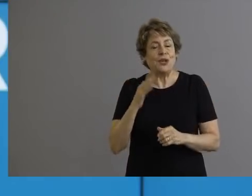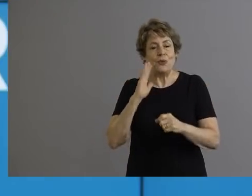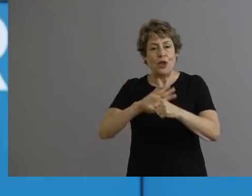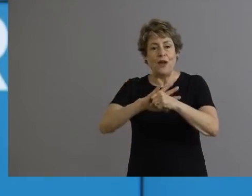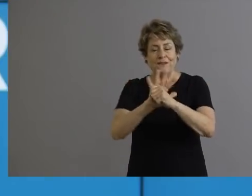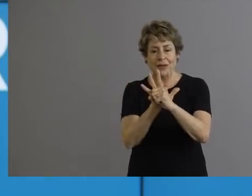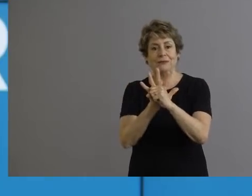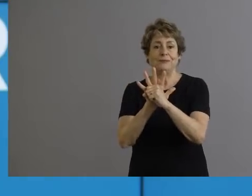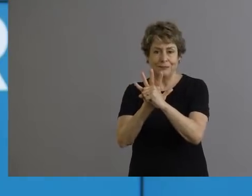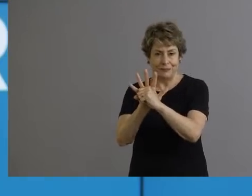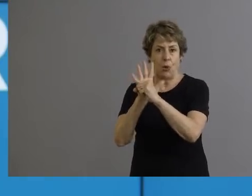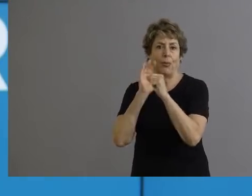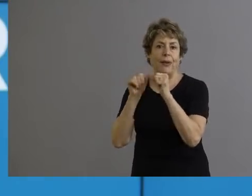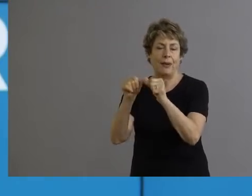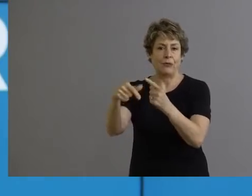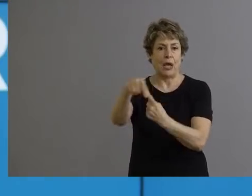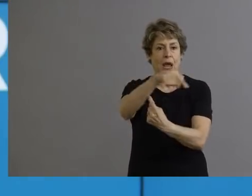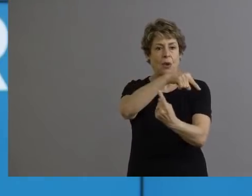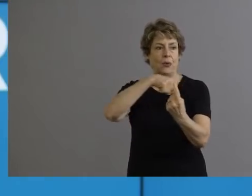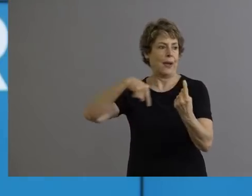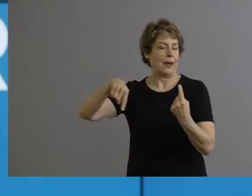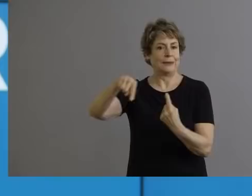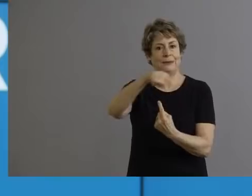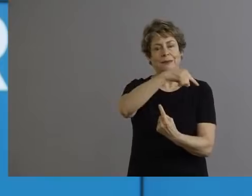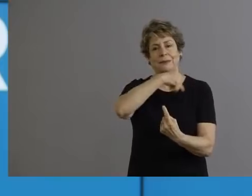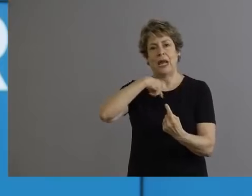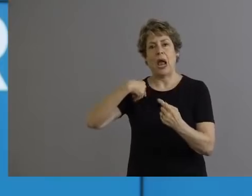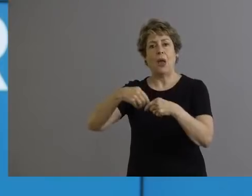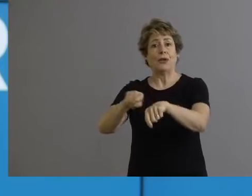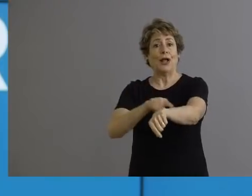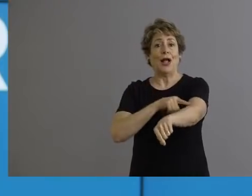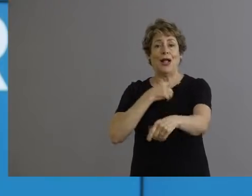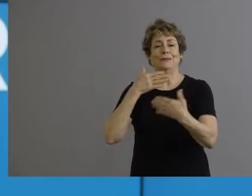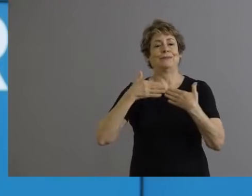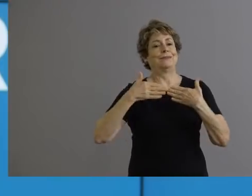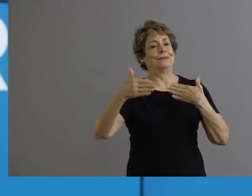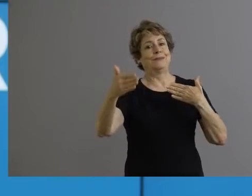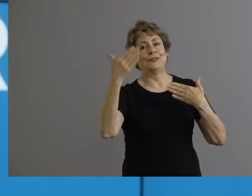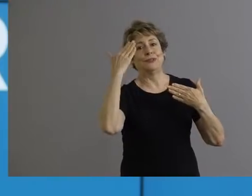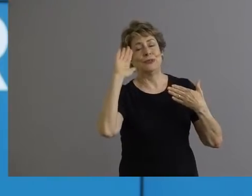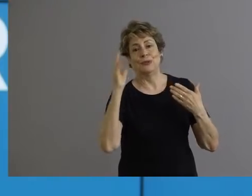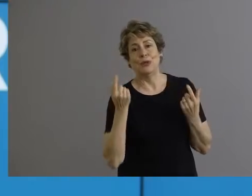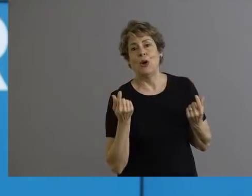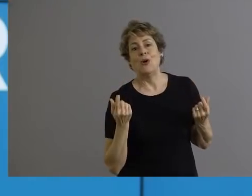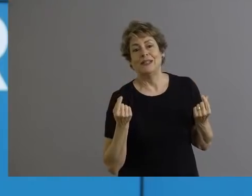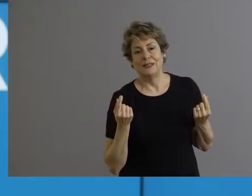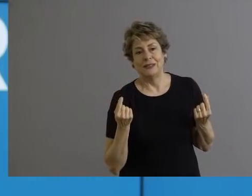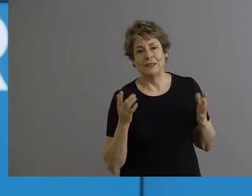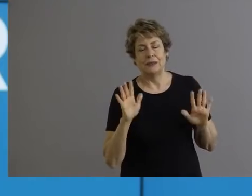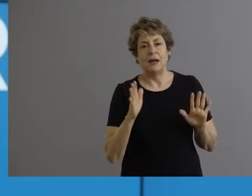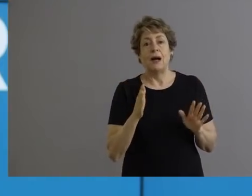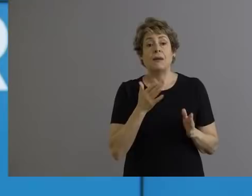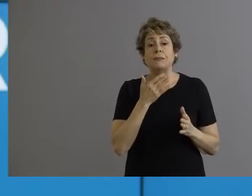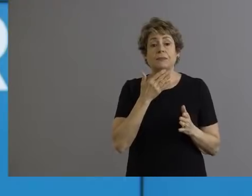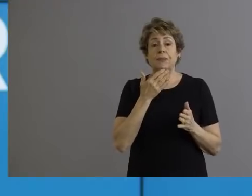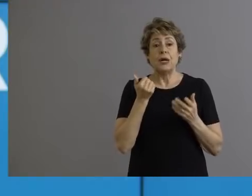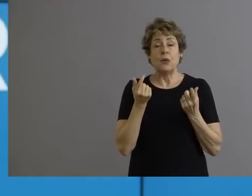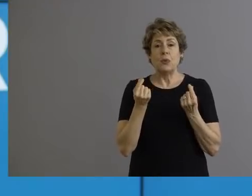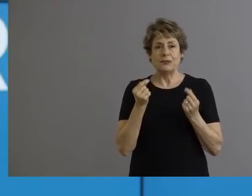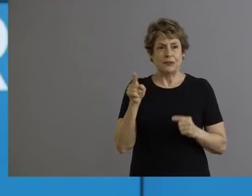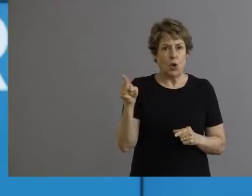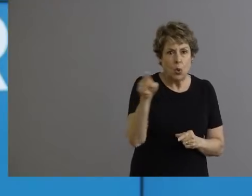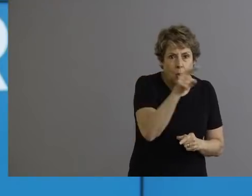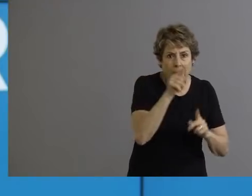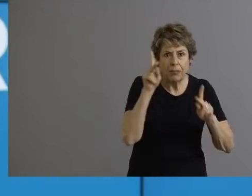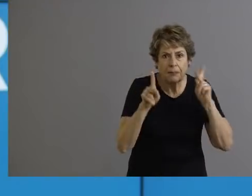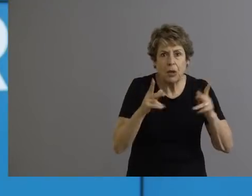if possible, is to have public buy-in to what is the more responsible decision. Not from